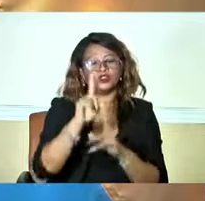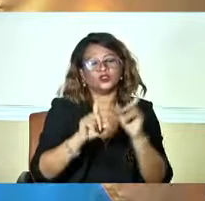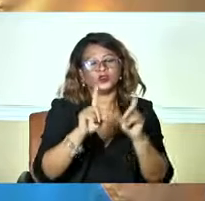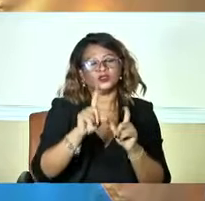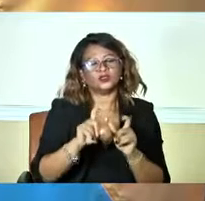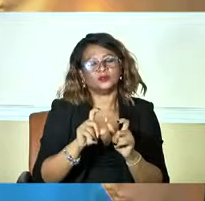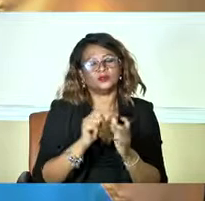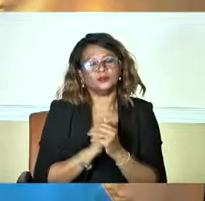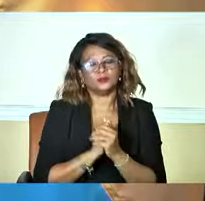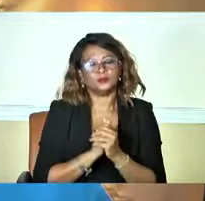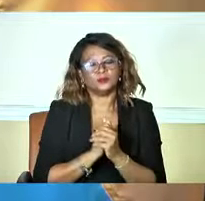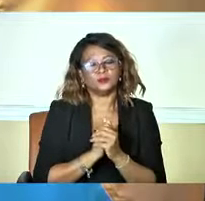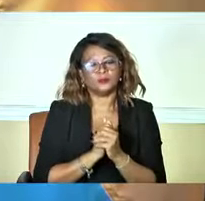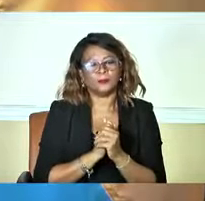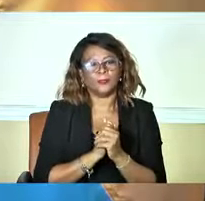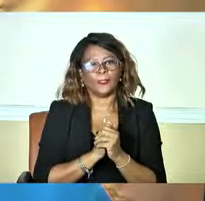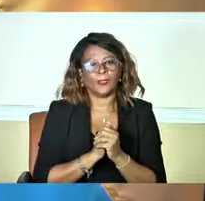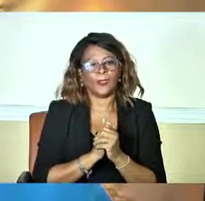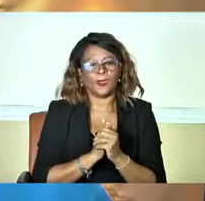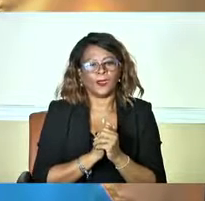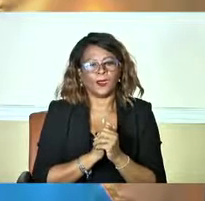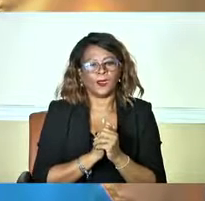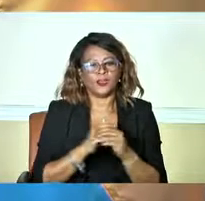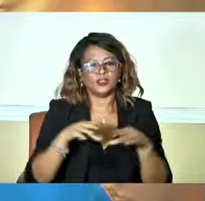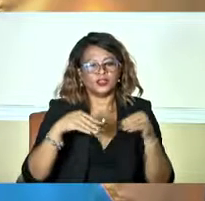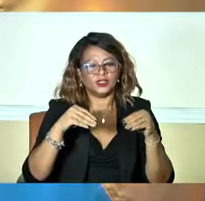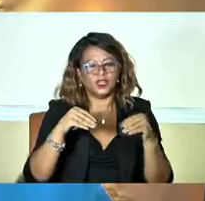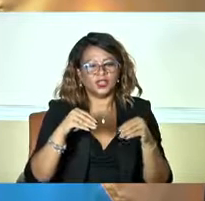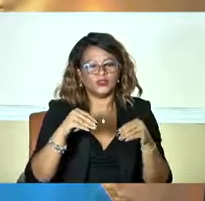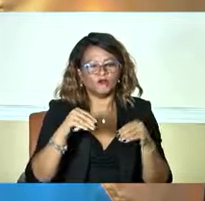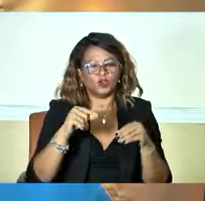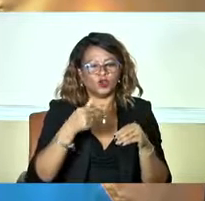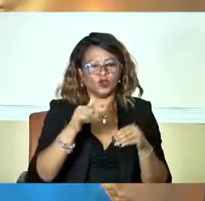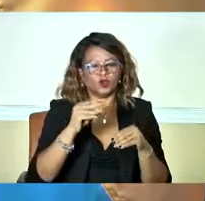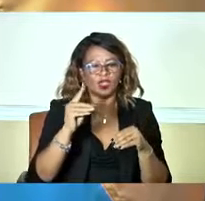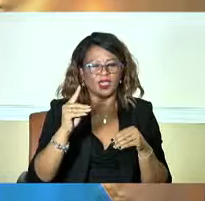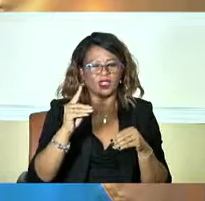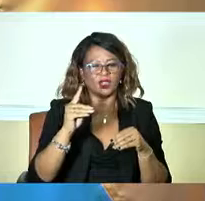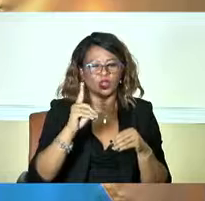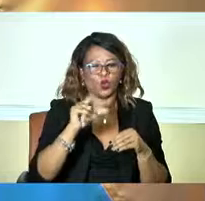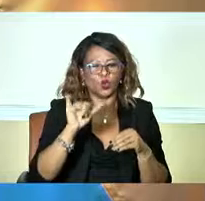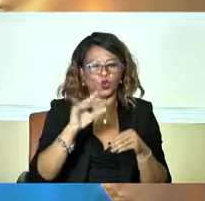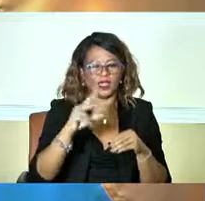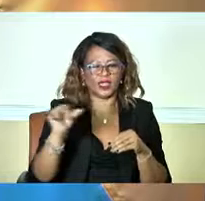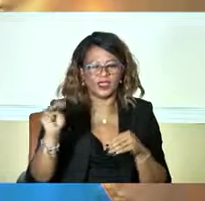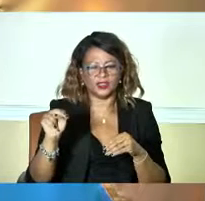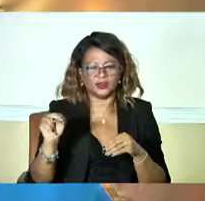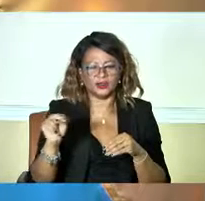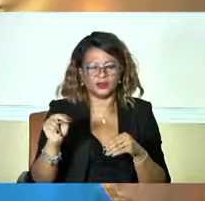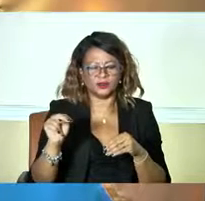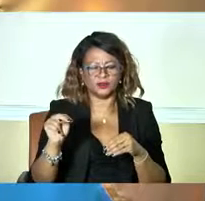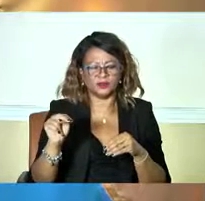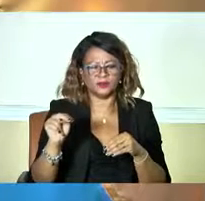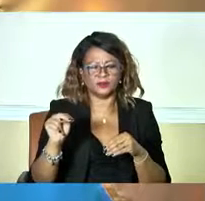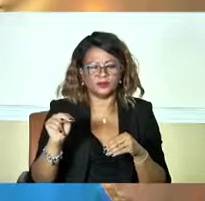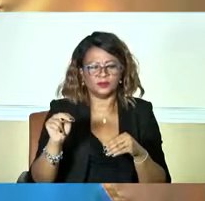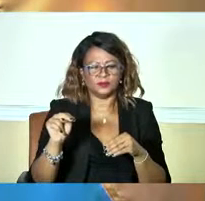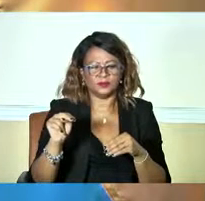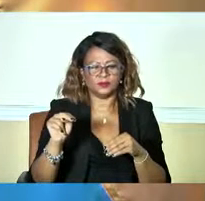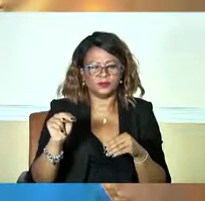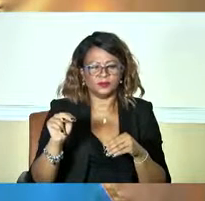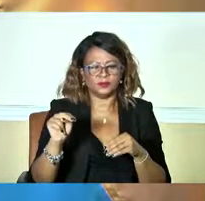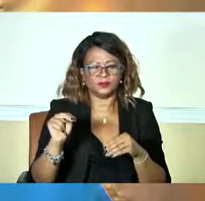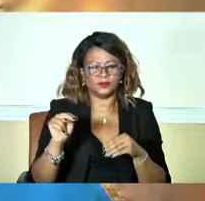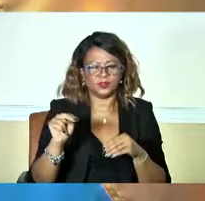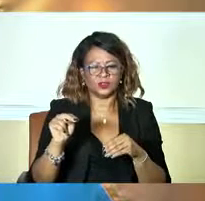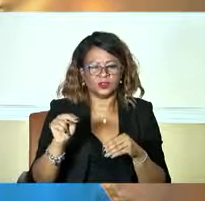question concerns the sale of the Grand Lucine and the finalization of that deal. Of course, the resort is